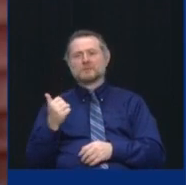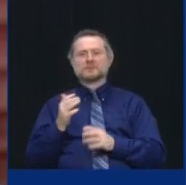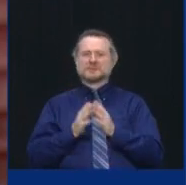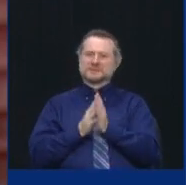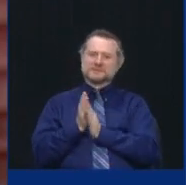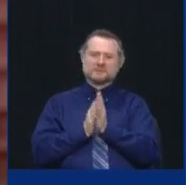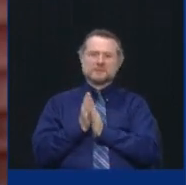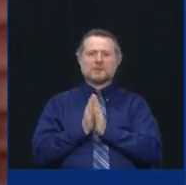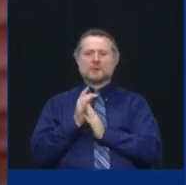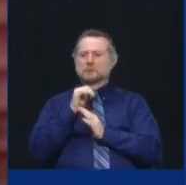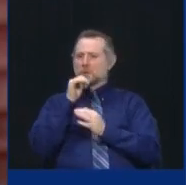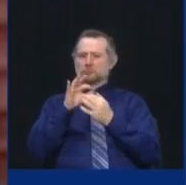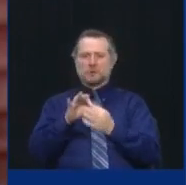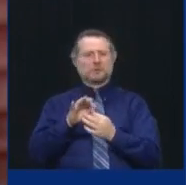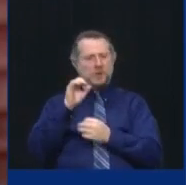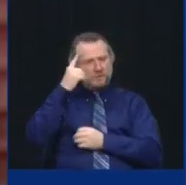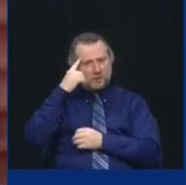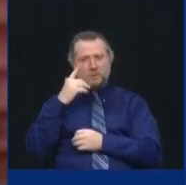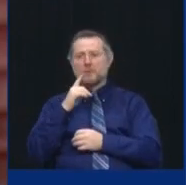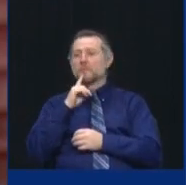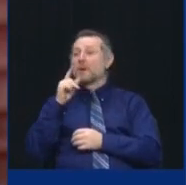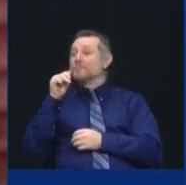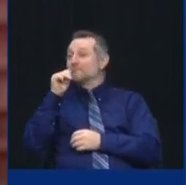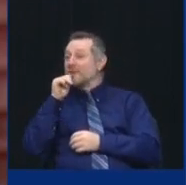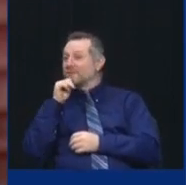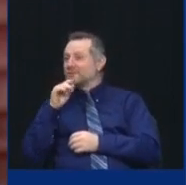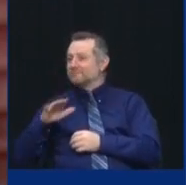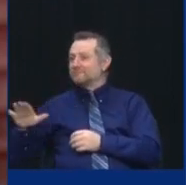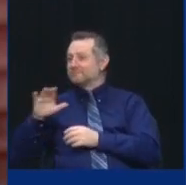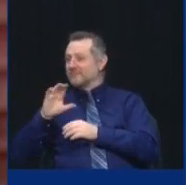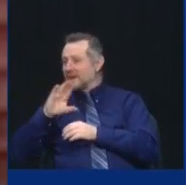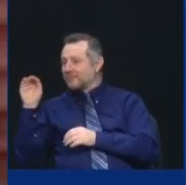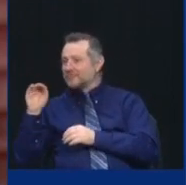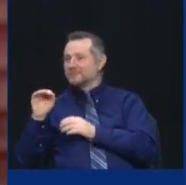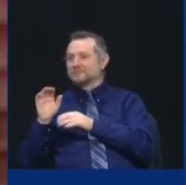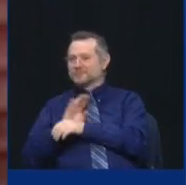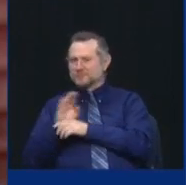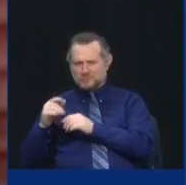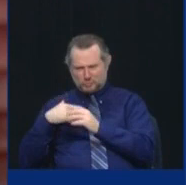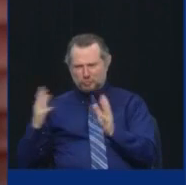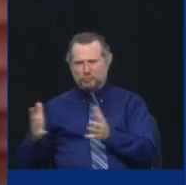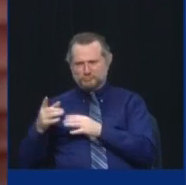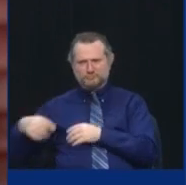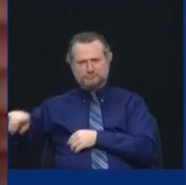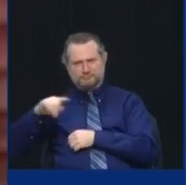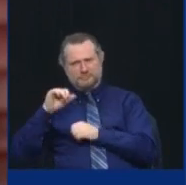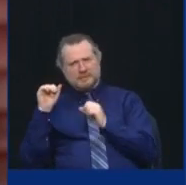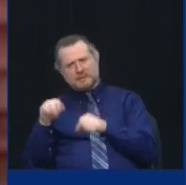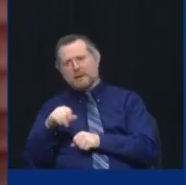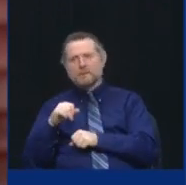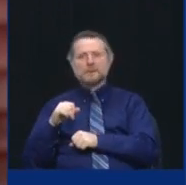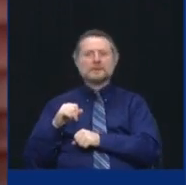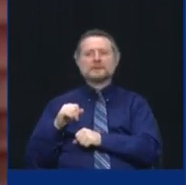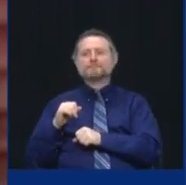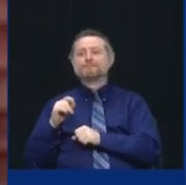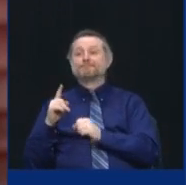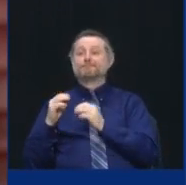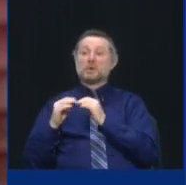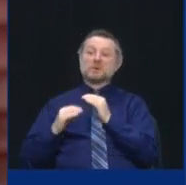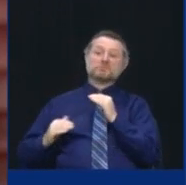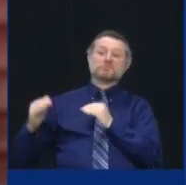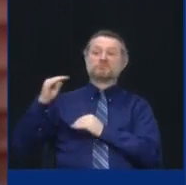government. Private venues, I encourage them to have a high percentage available